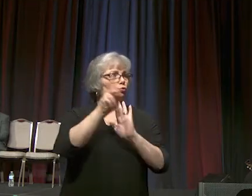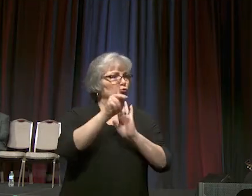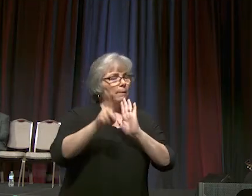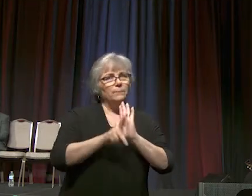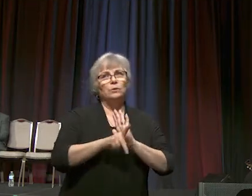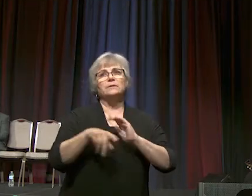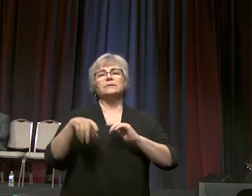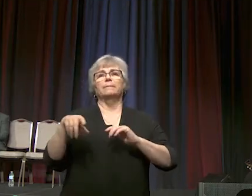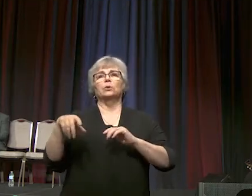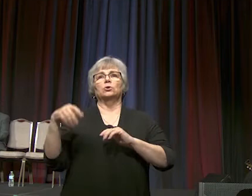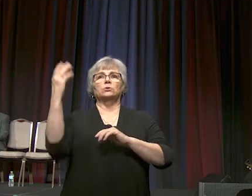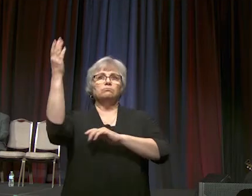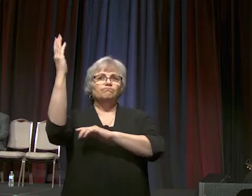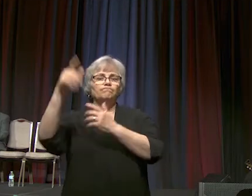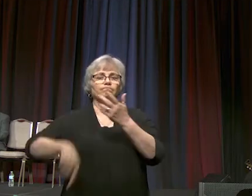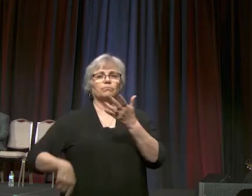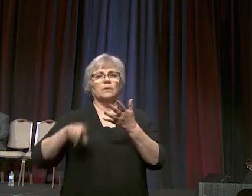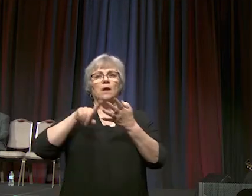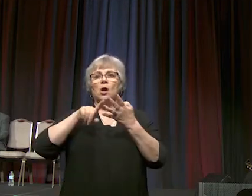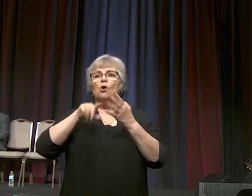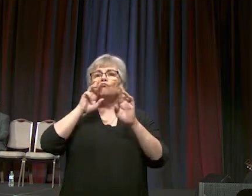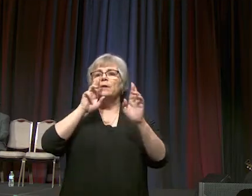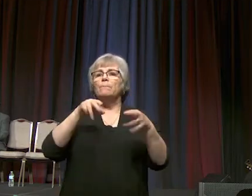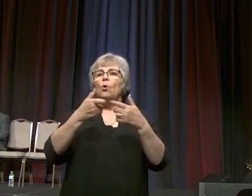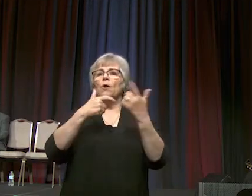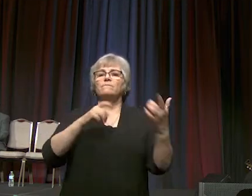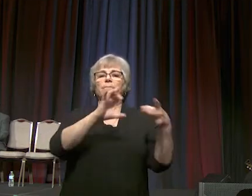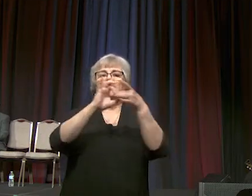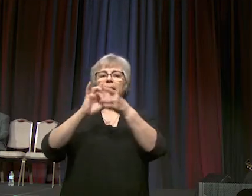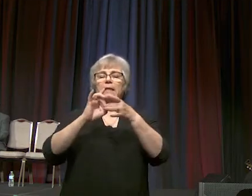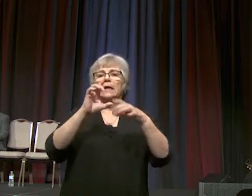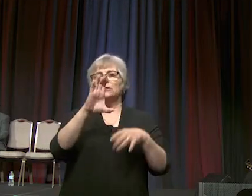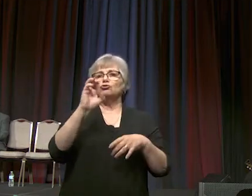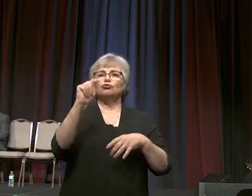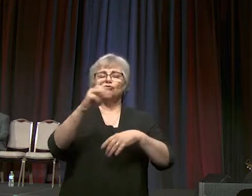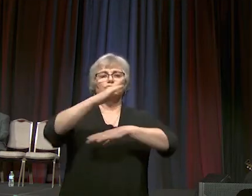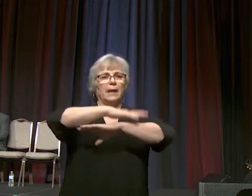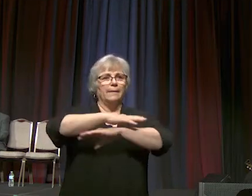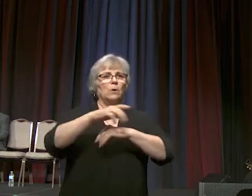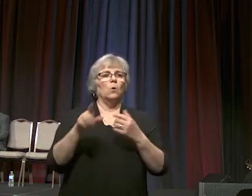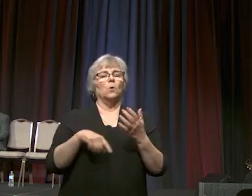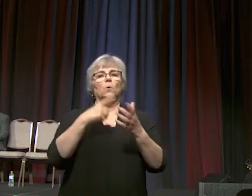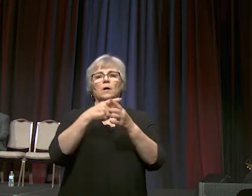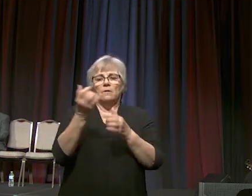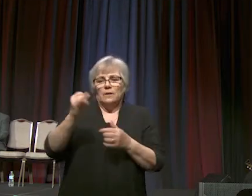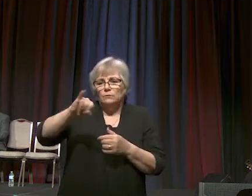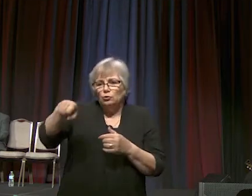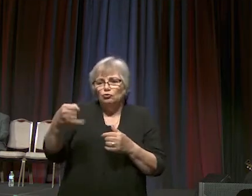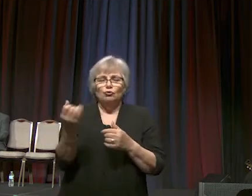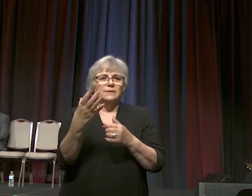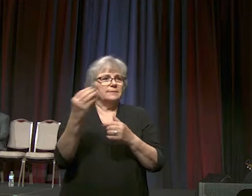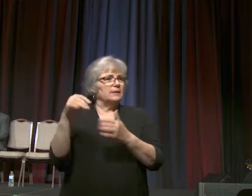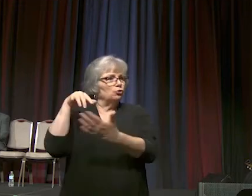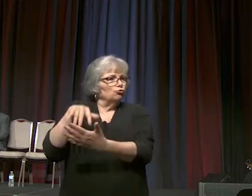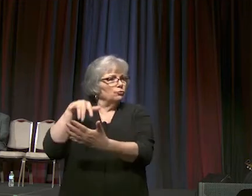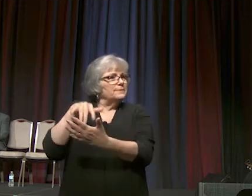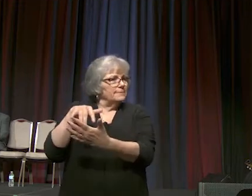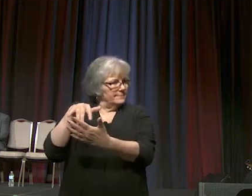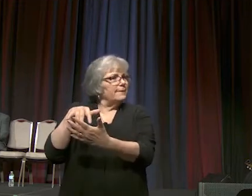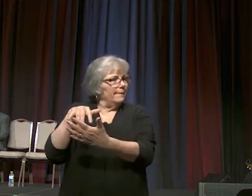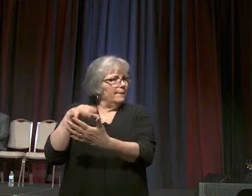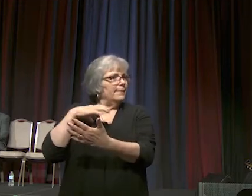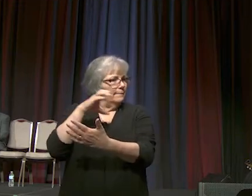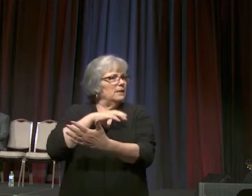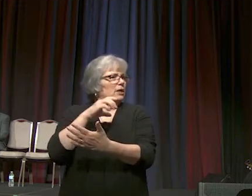of Discipline. We have a report from the Connectional Table, the Jurisdictional Study Committee, which you'll be hearing about later